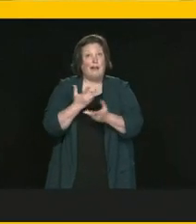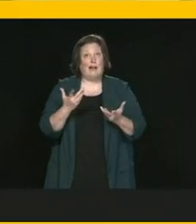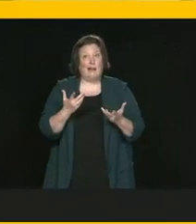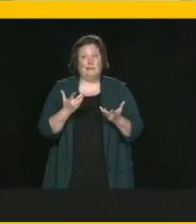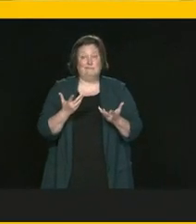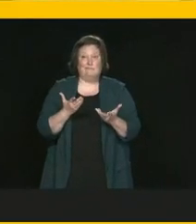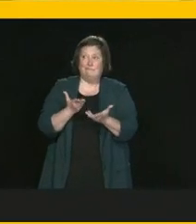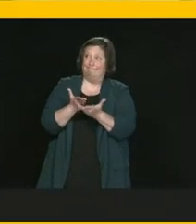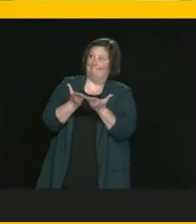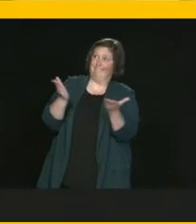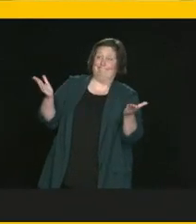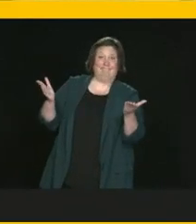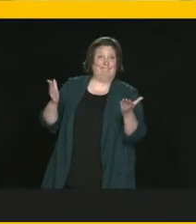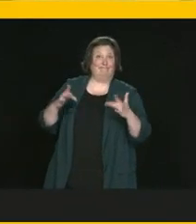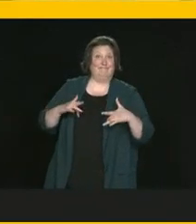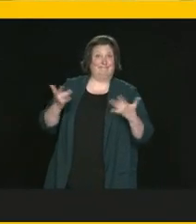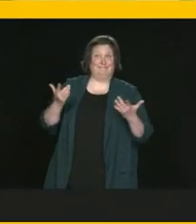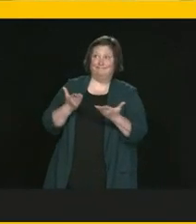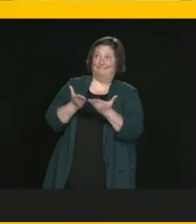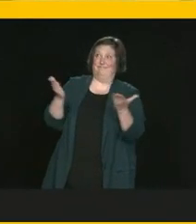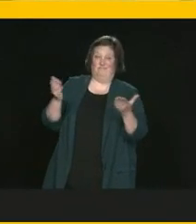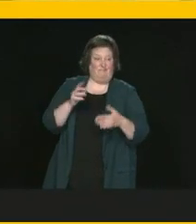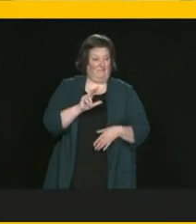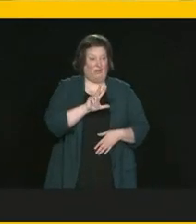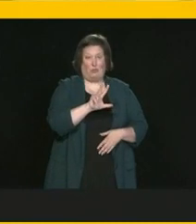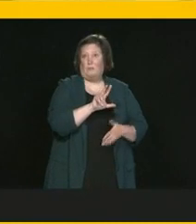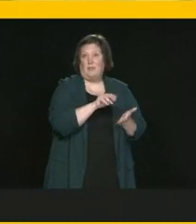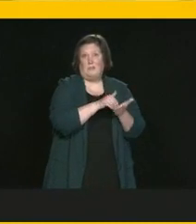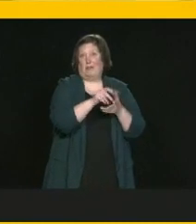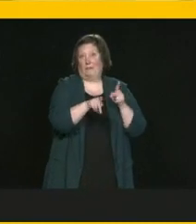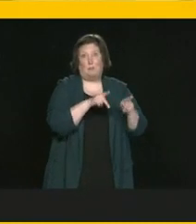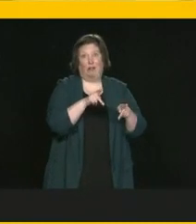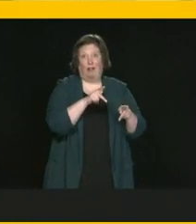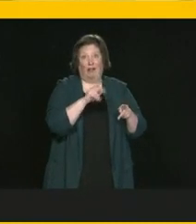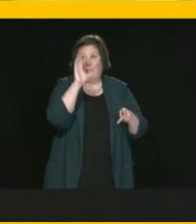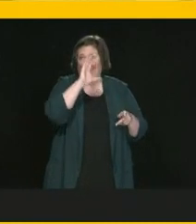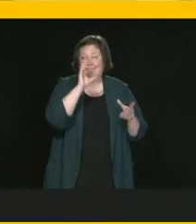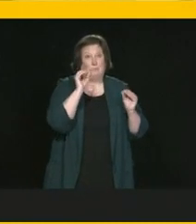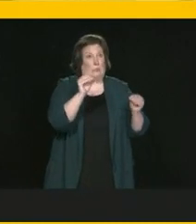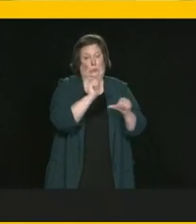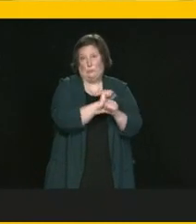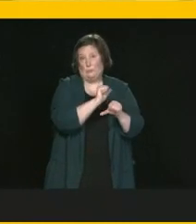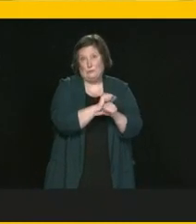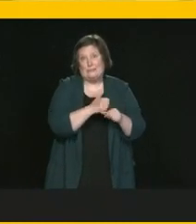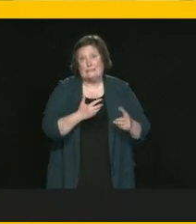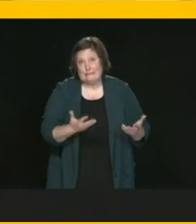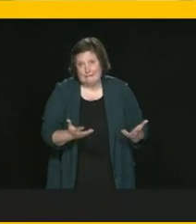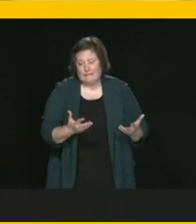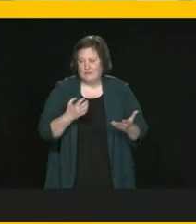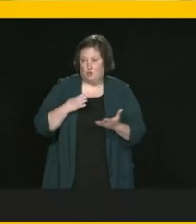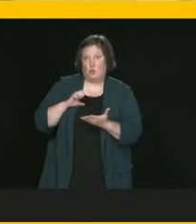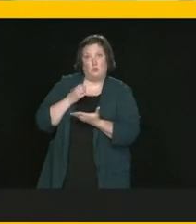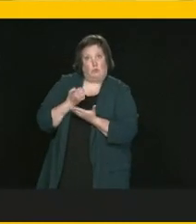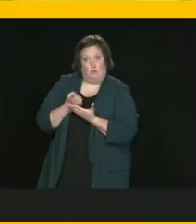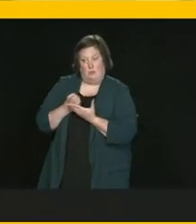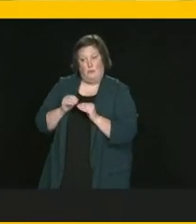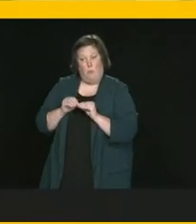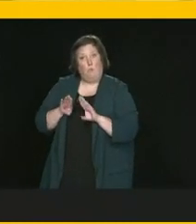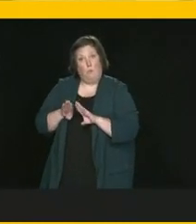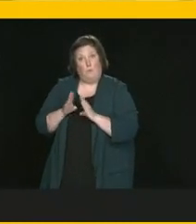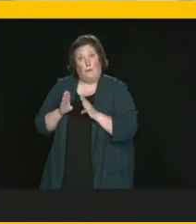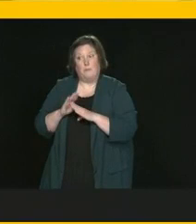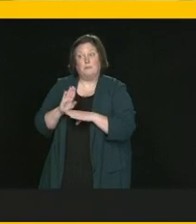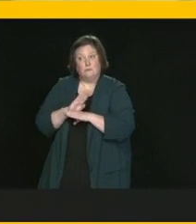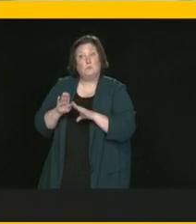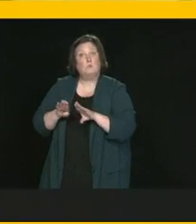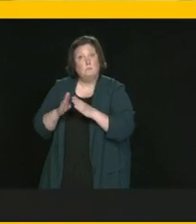is that there are 3 million people out of work who are looking for work. And even as our economy is reopening, there